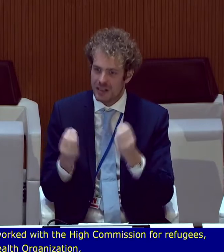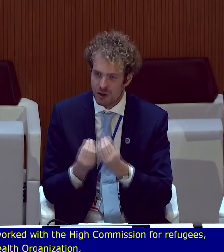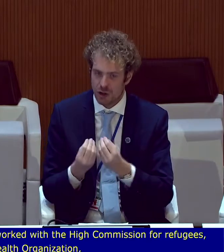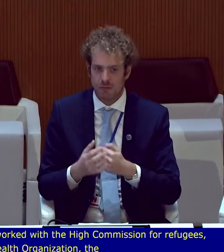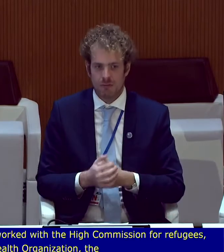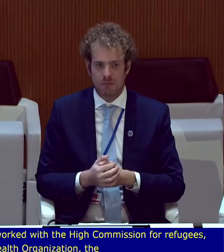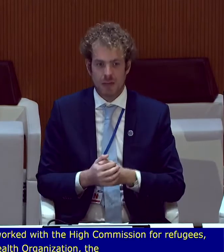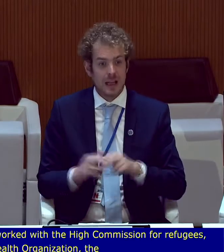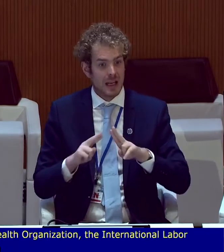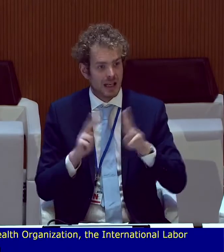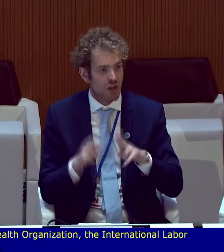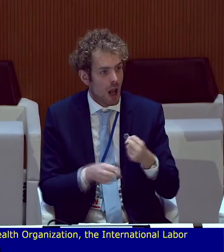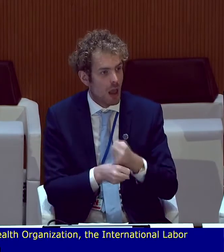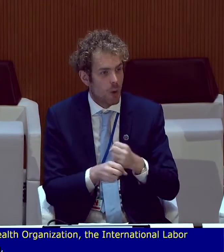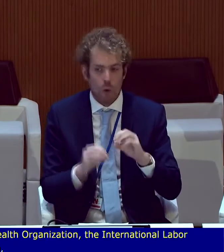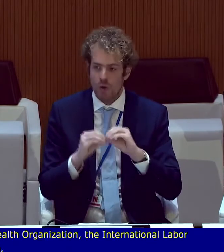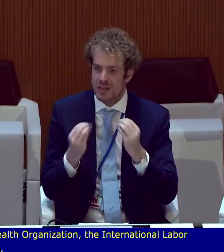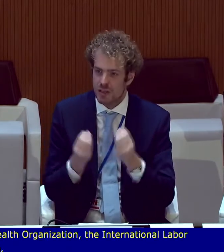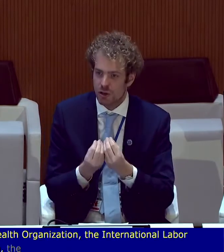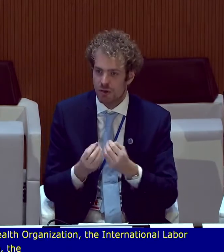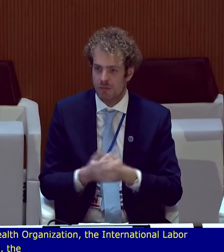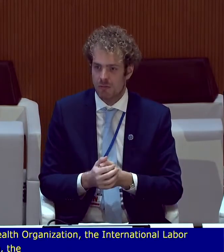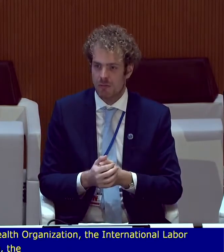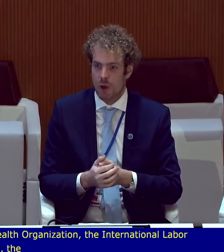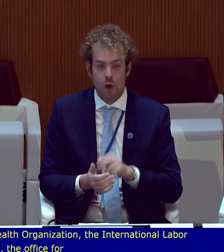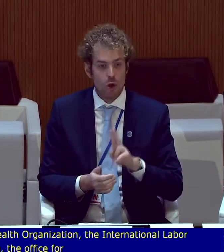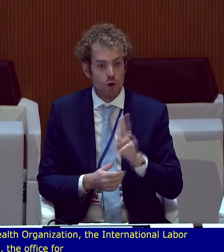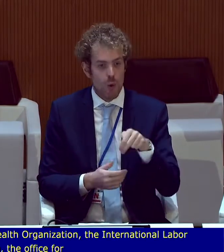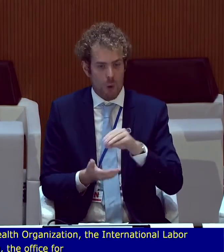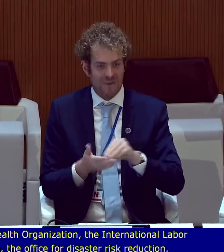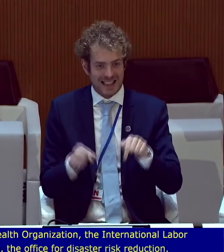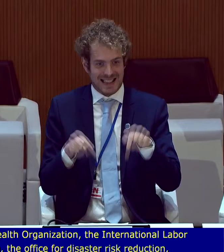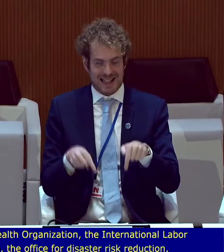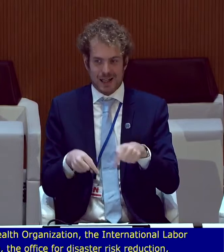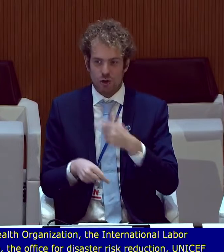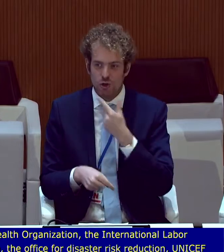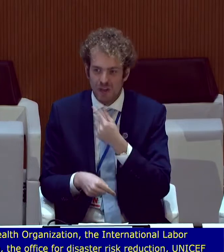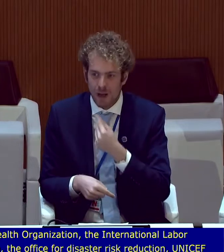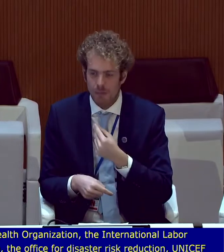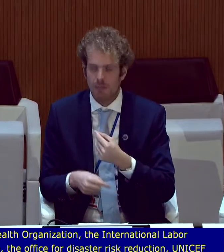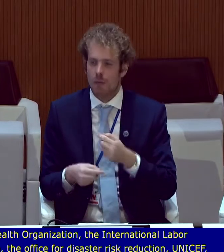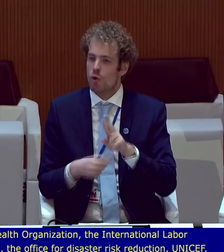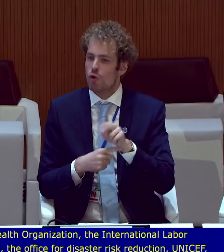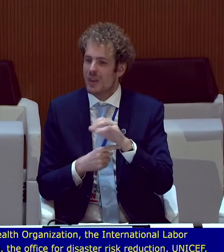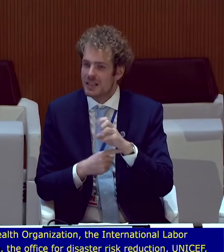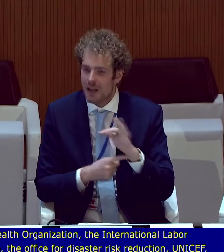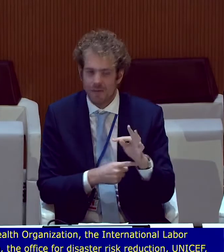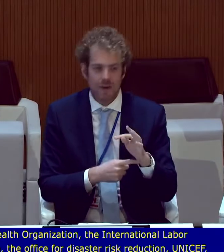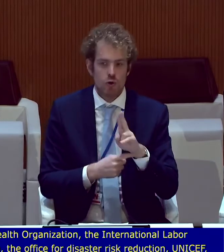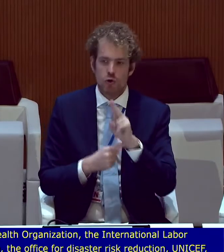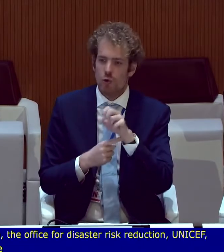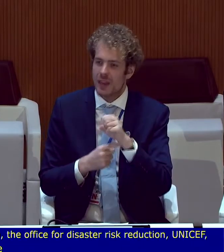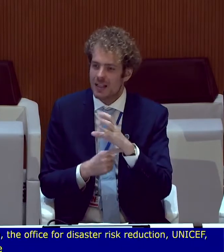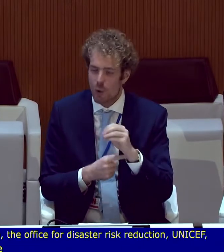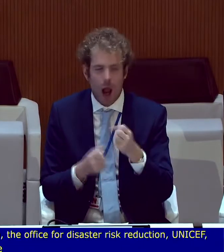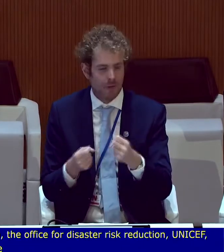Risk Reduction, UNICEF, UNESCO, the Office of the High Commissioner for Human Rights, and, of course, here.